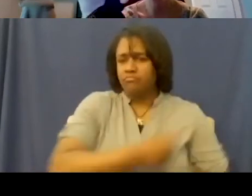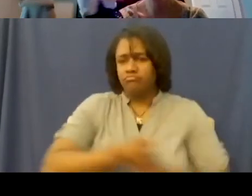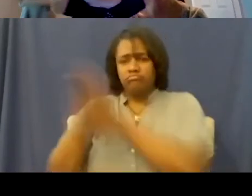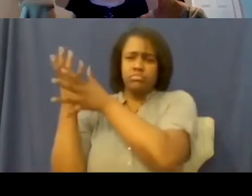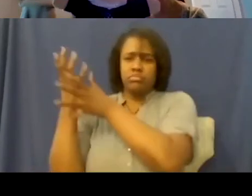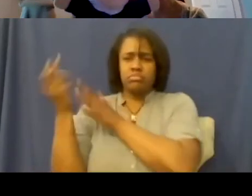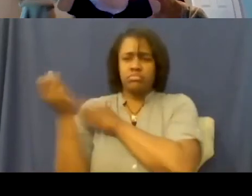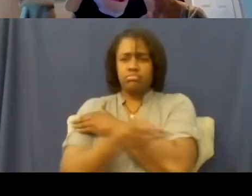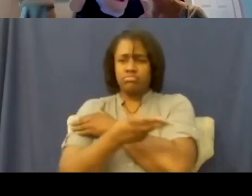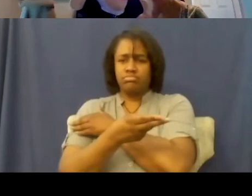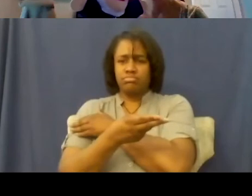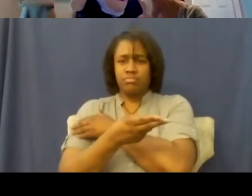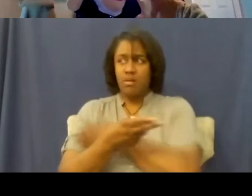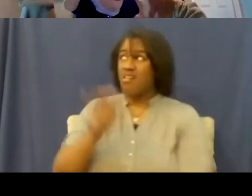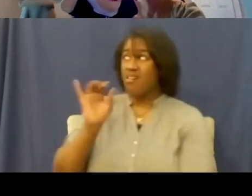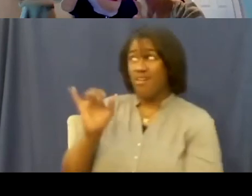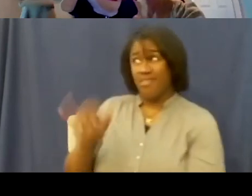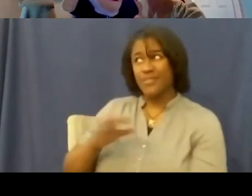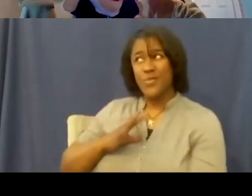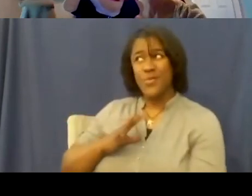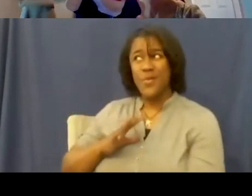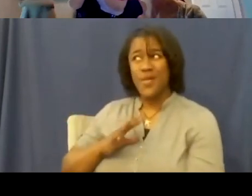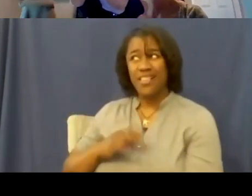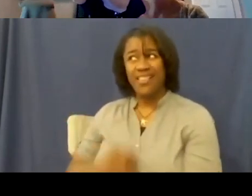That's very cool.